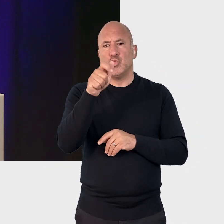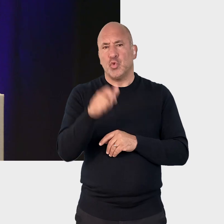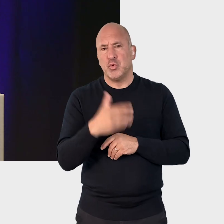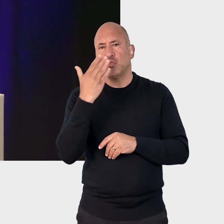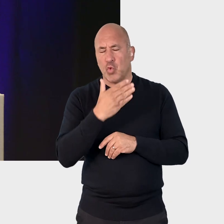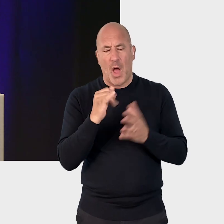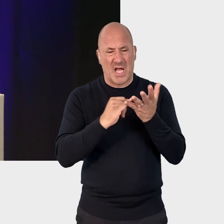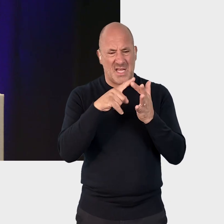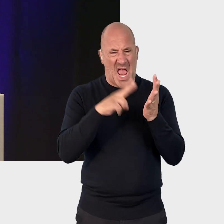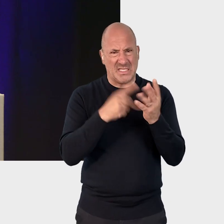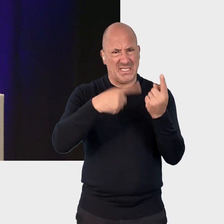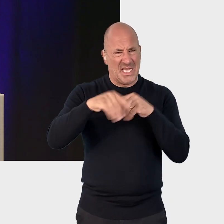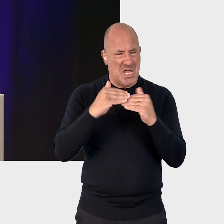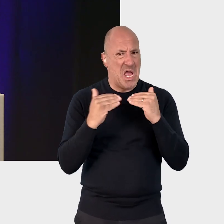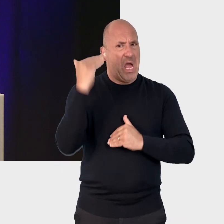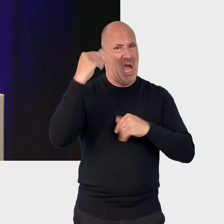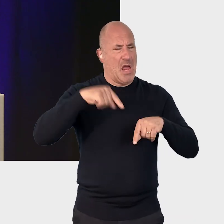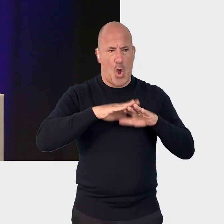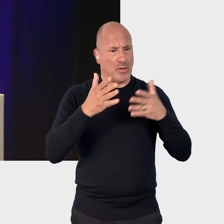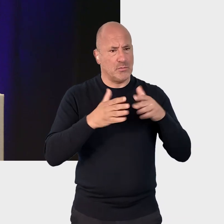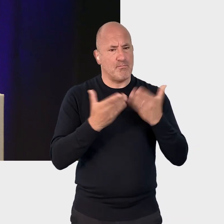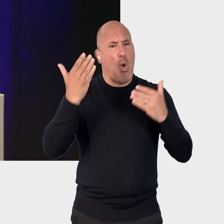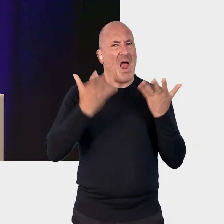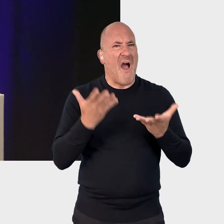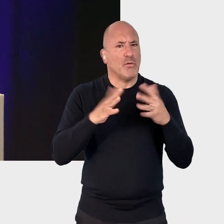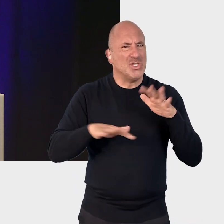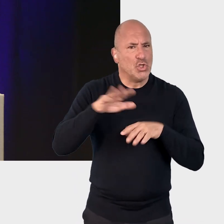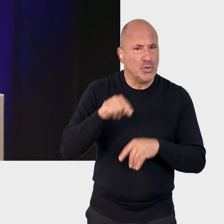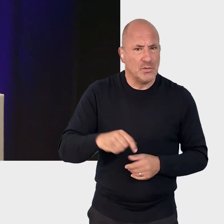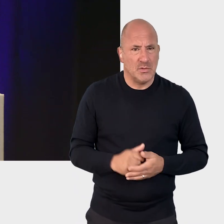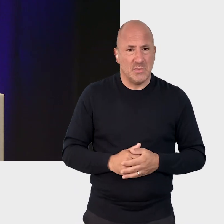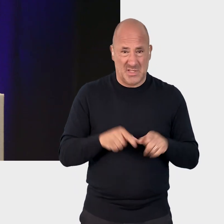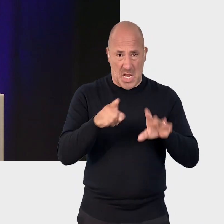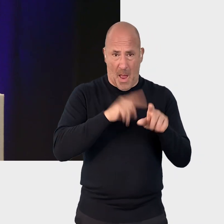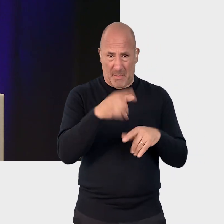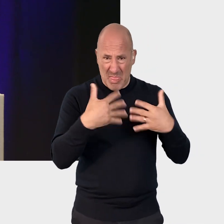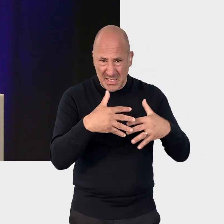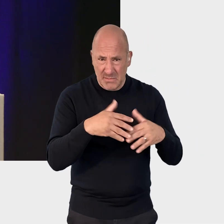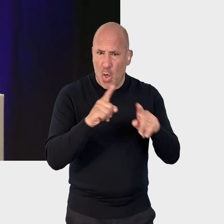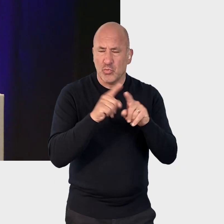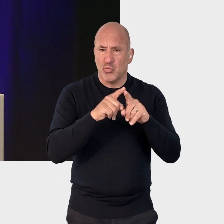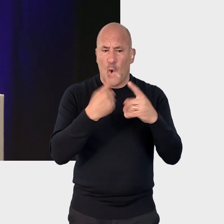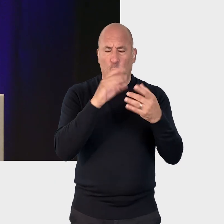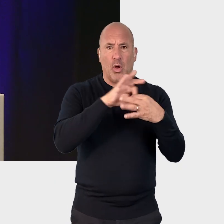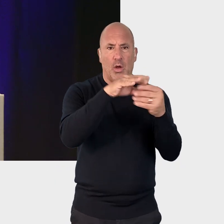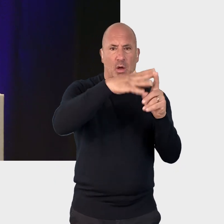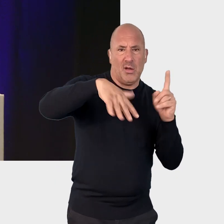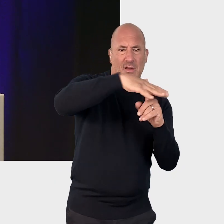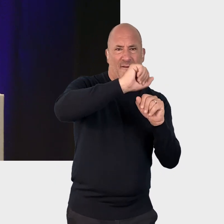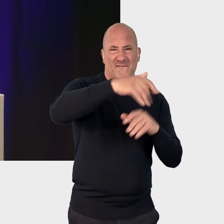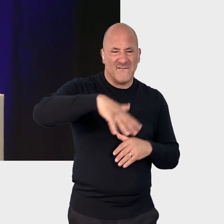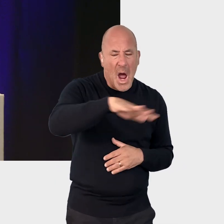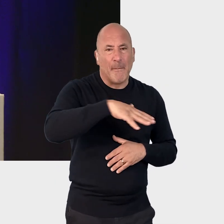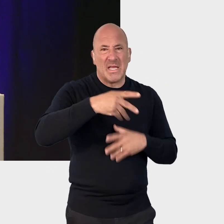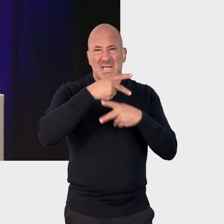young people, and of students in schools classified as SEN. And it wasn't just about